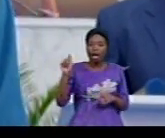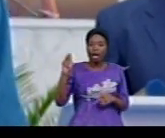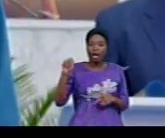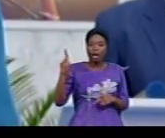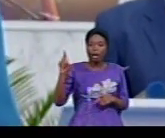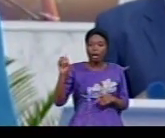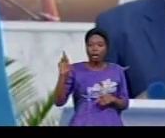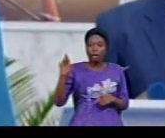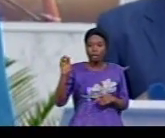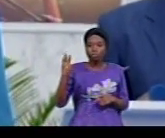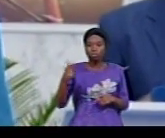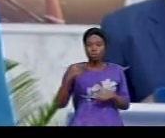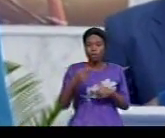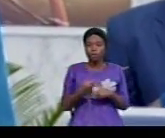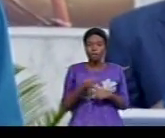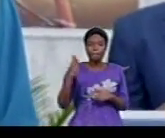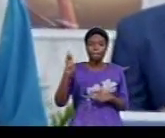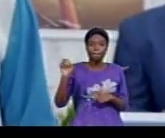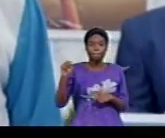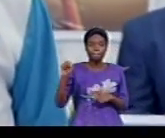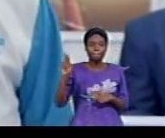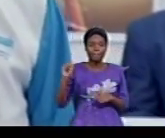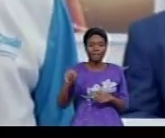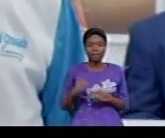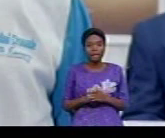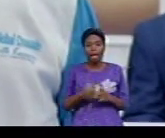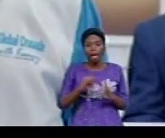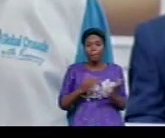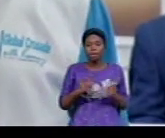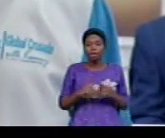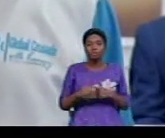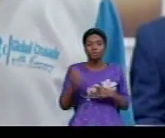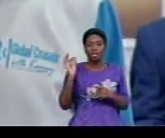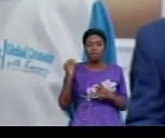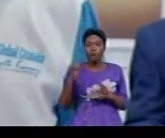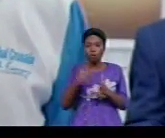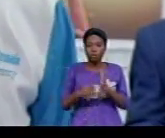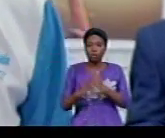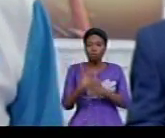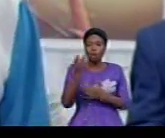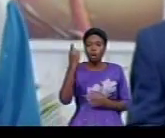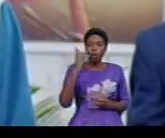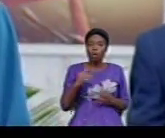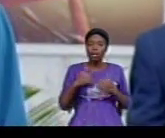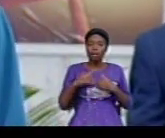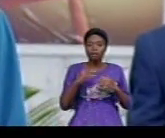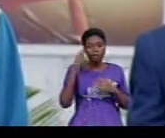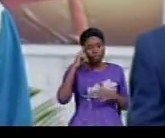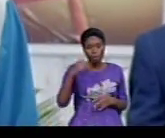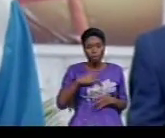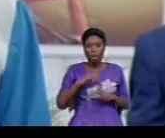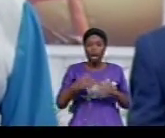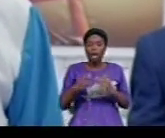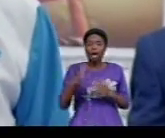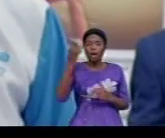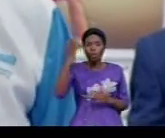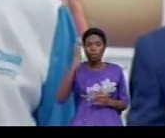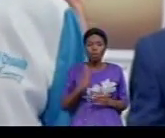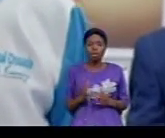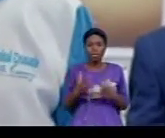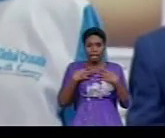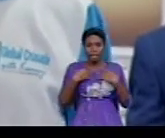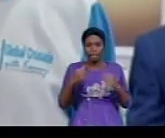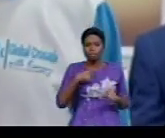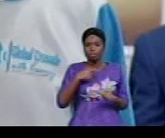Benin City, Edo State. I'm here to testify what God did for me. God healed me of excruciating pain resulted from